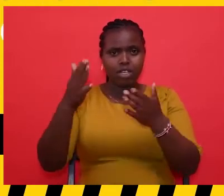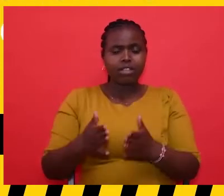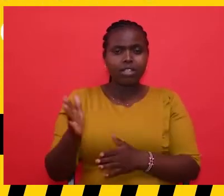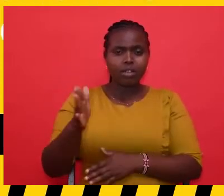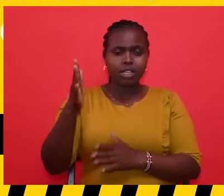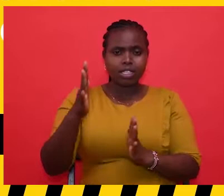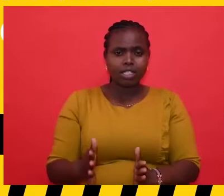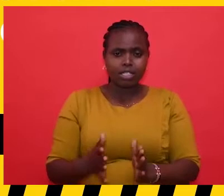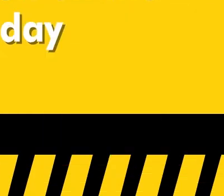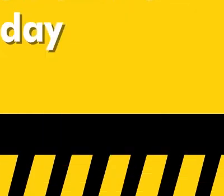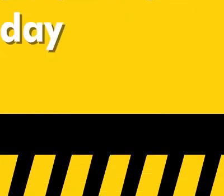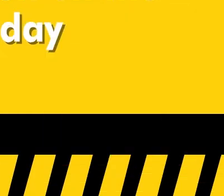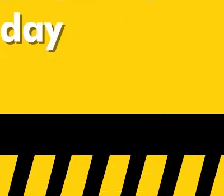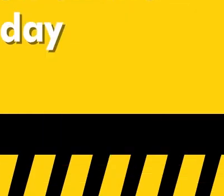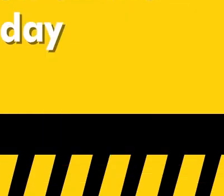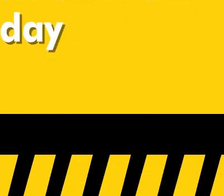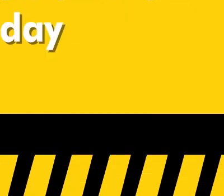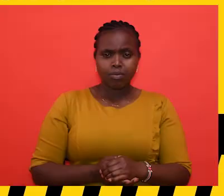with collection being on the same day.